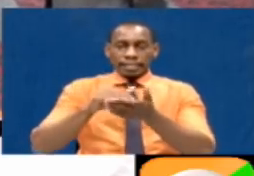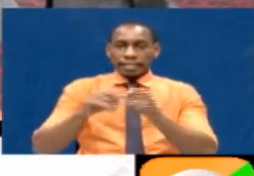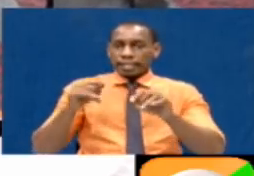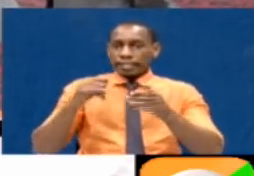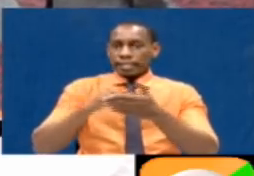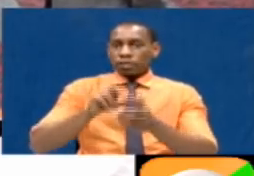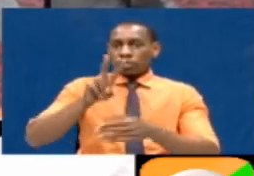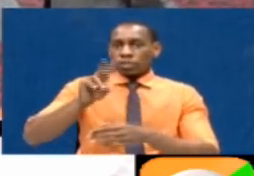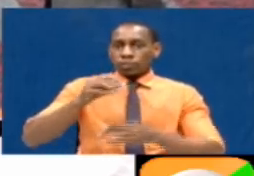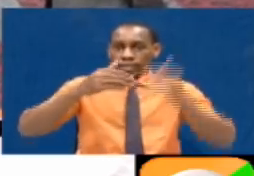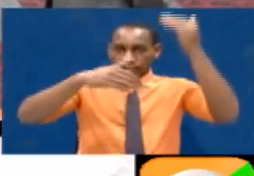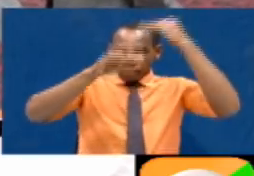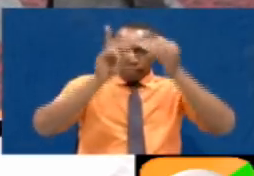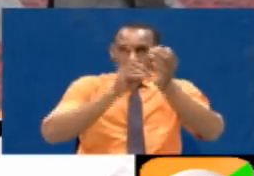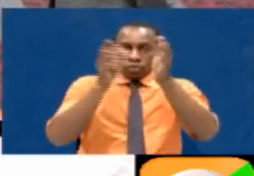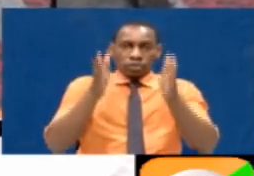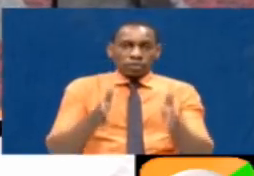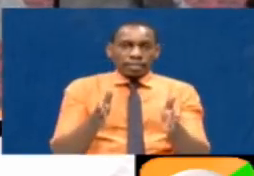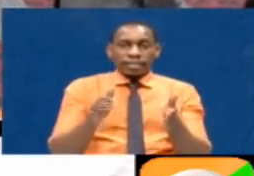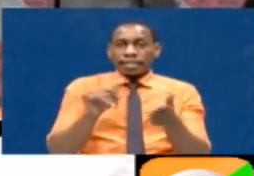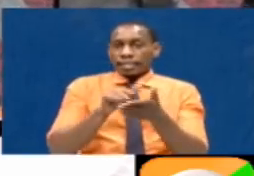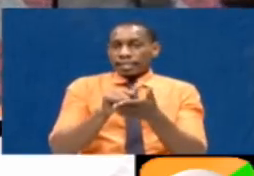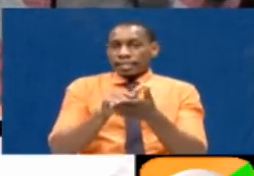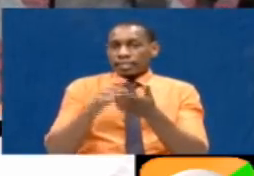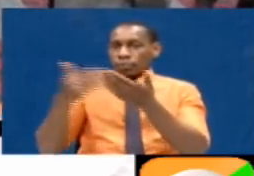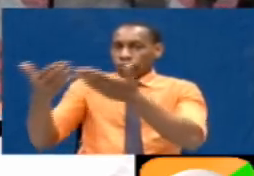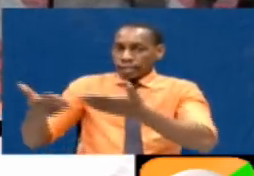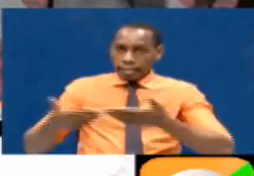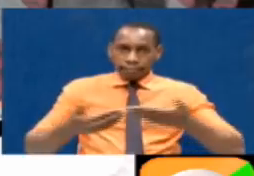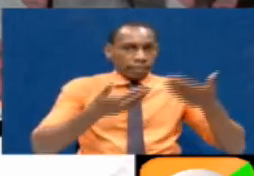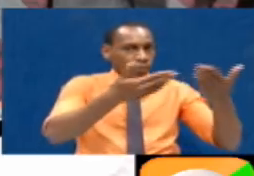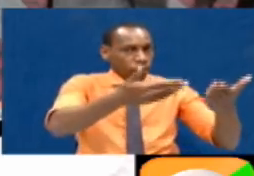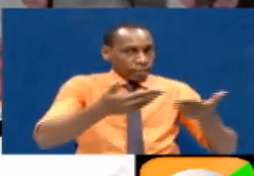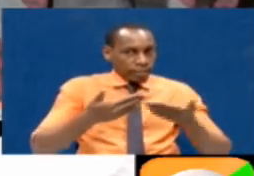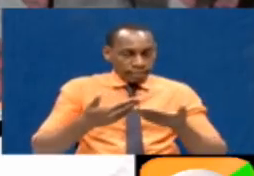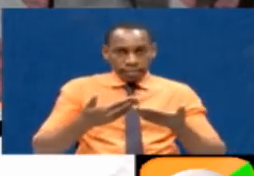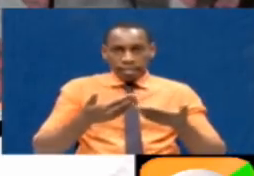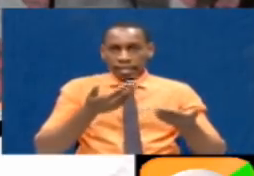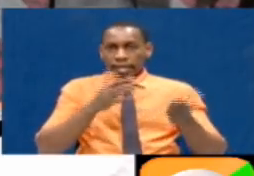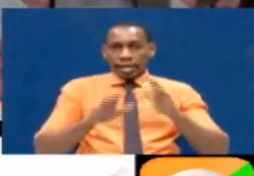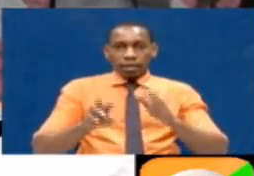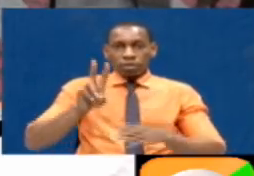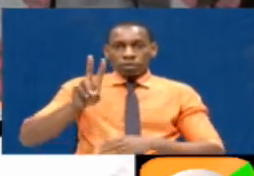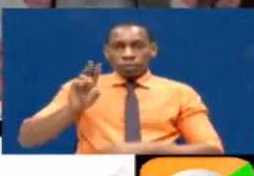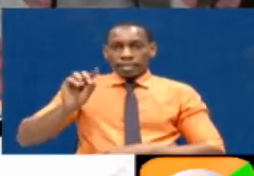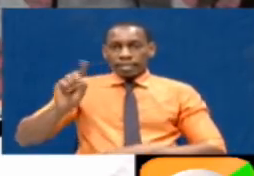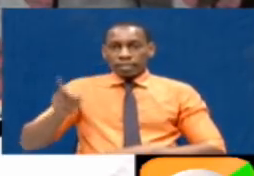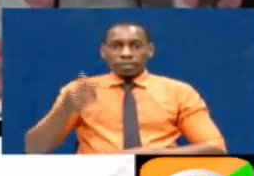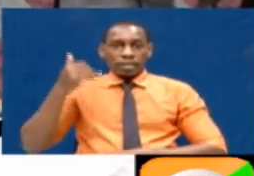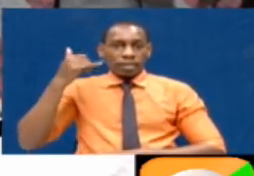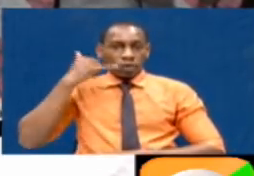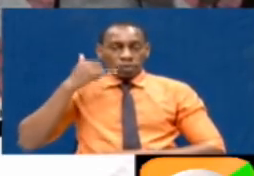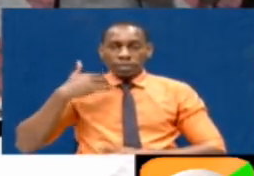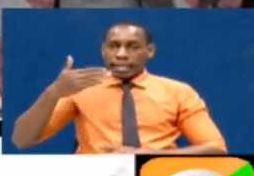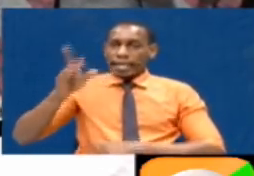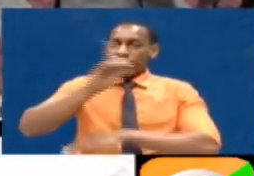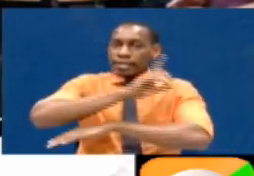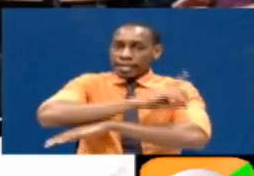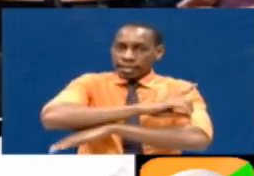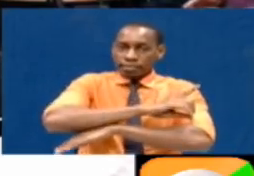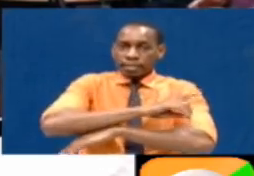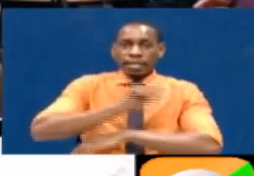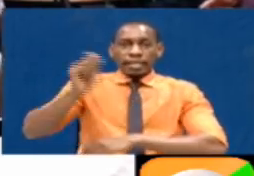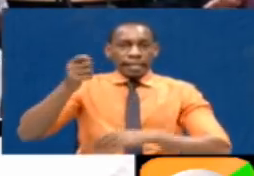20 professional doctors that are receiving up to 20,000 calls every day